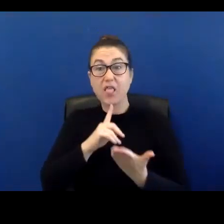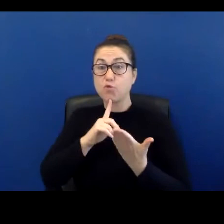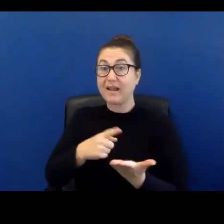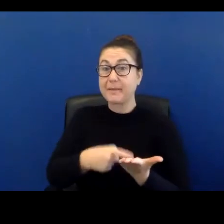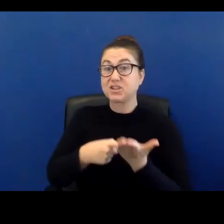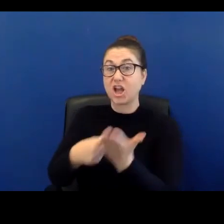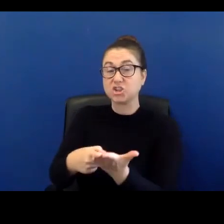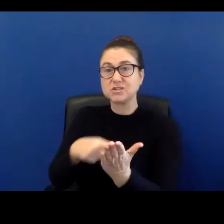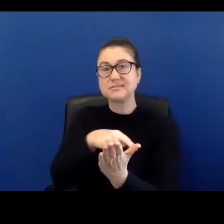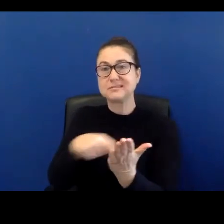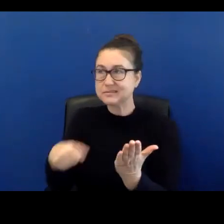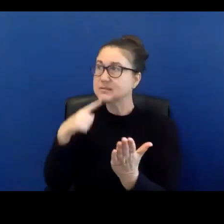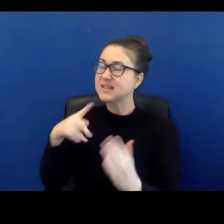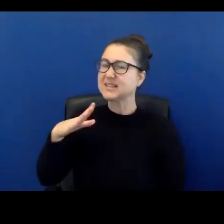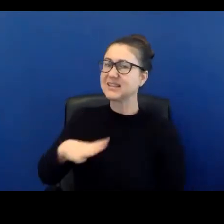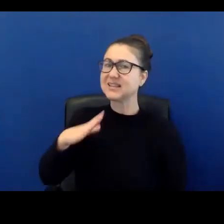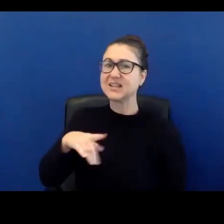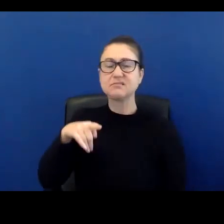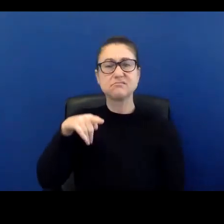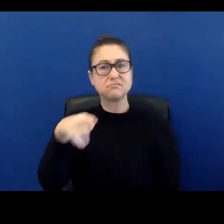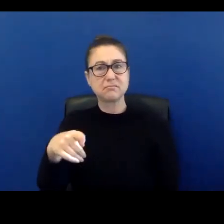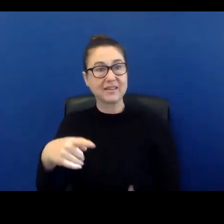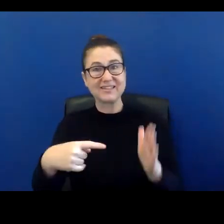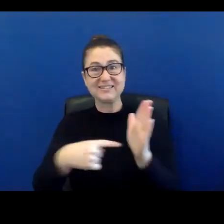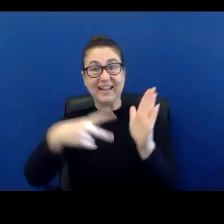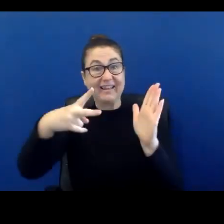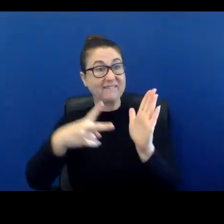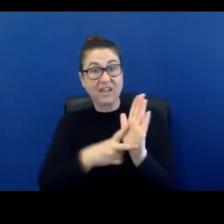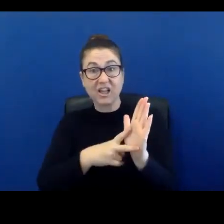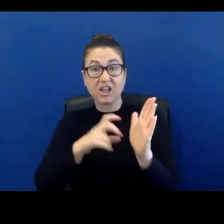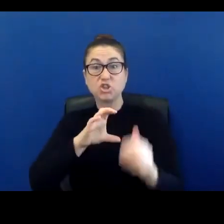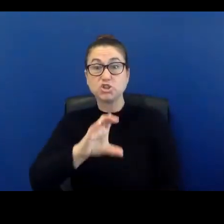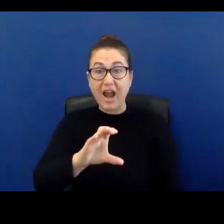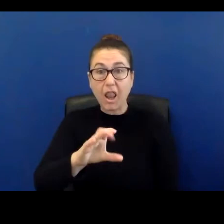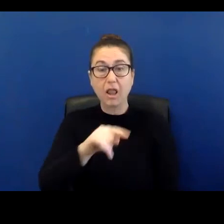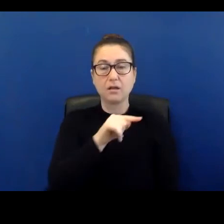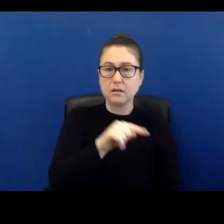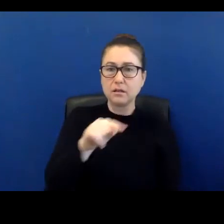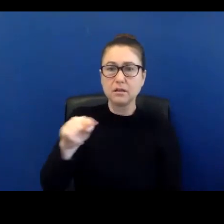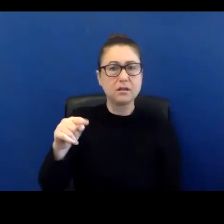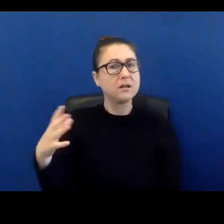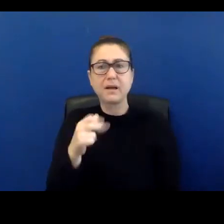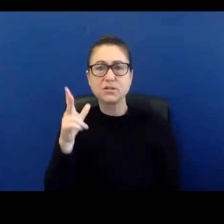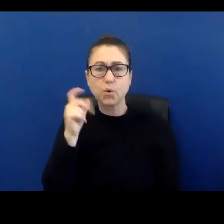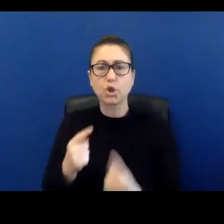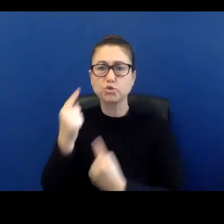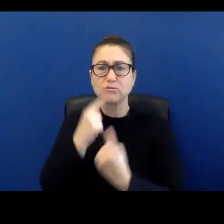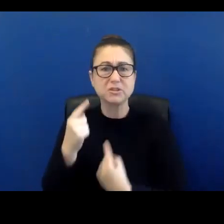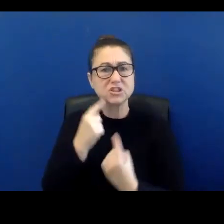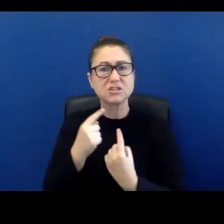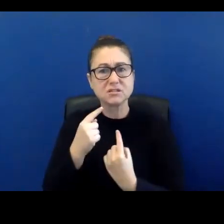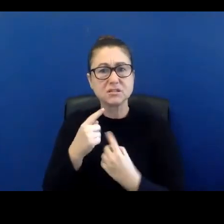is the need for the commercial networks to get on board and provide audio description in the same way that the